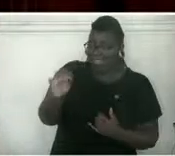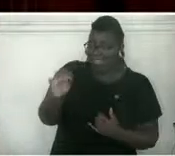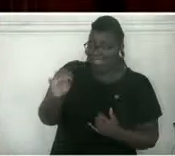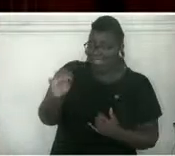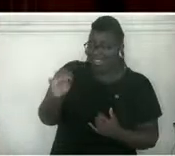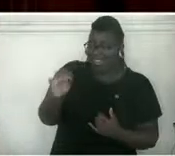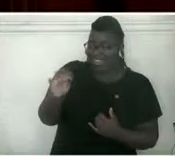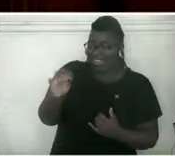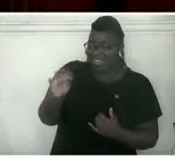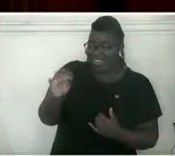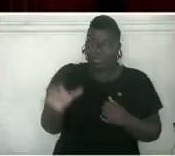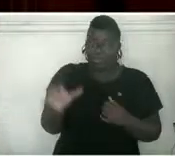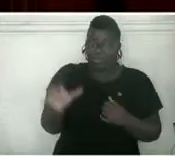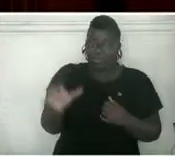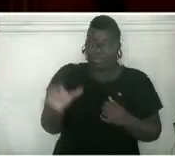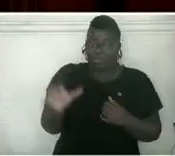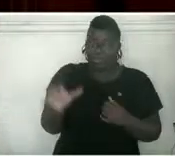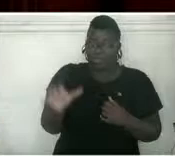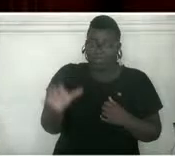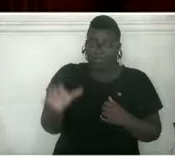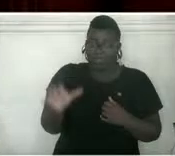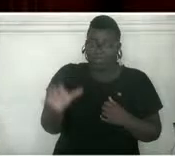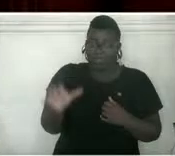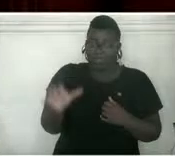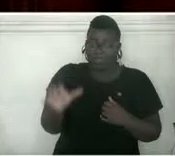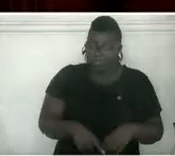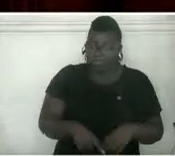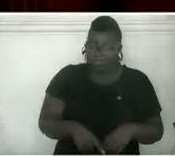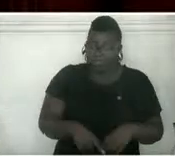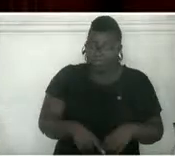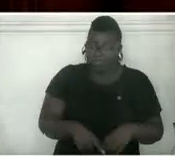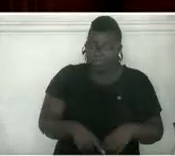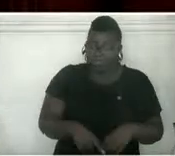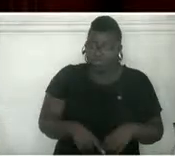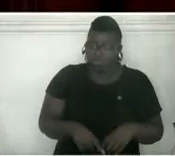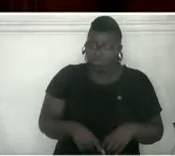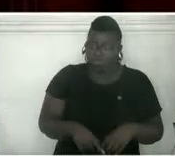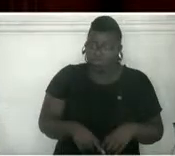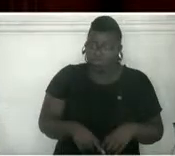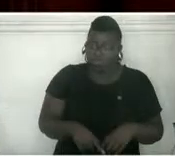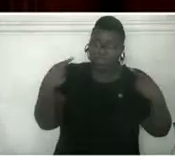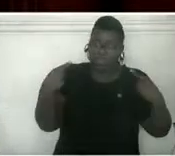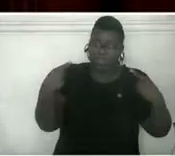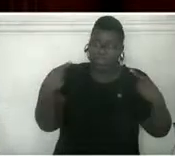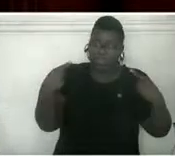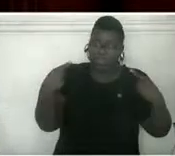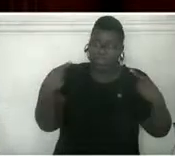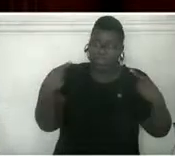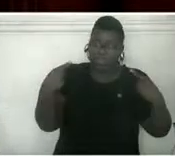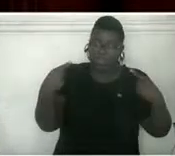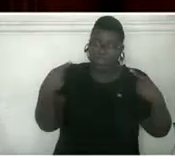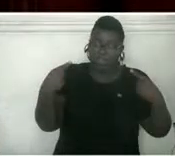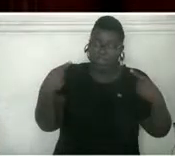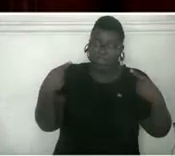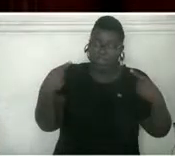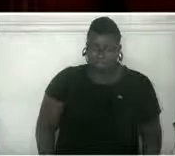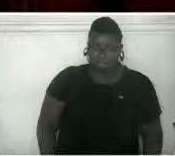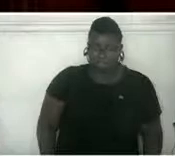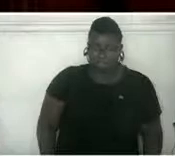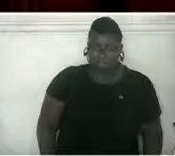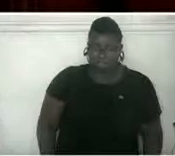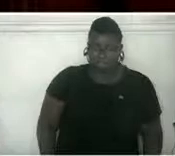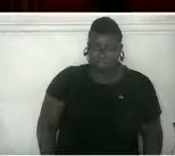manufacture Playtext, have also filed for voluntary liquidation. Mounting